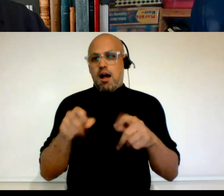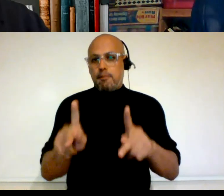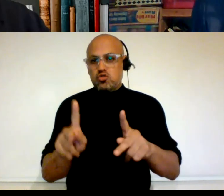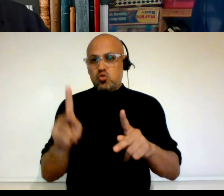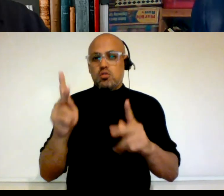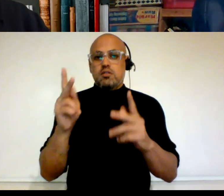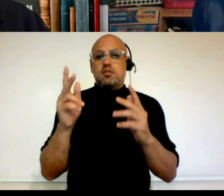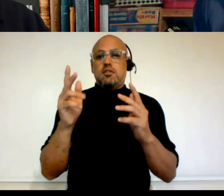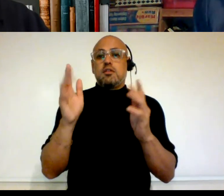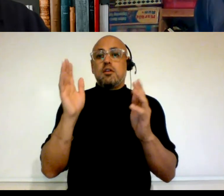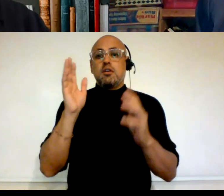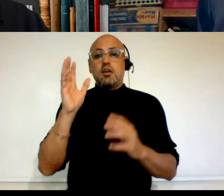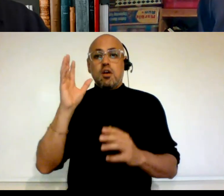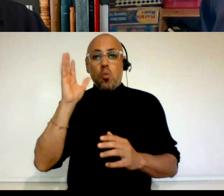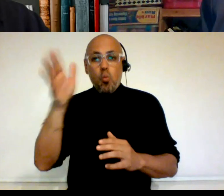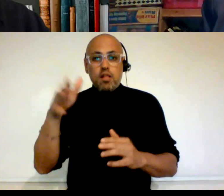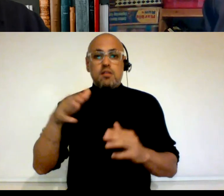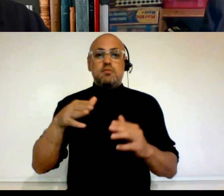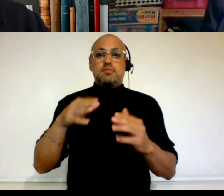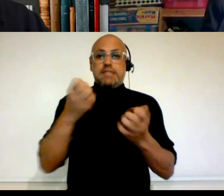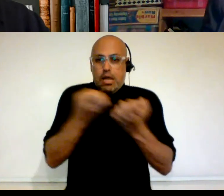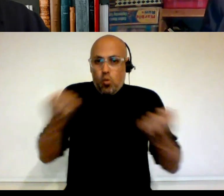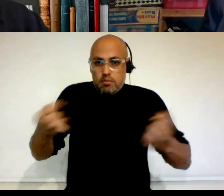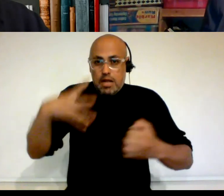equipment be open on campus?